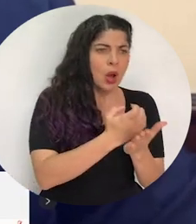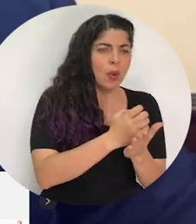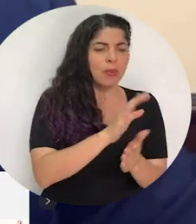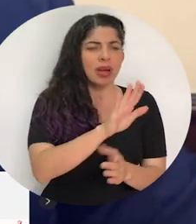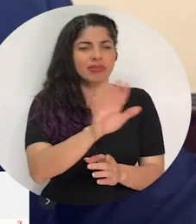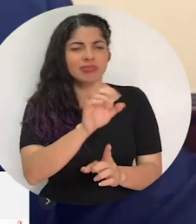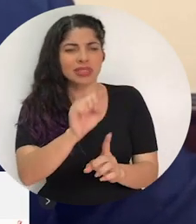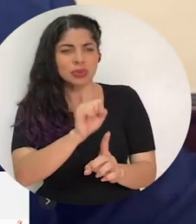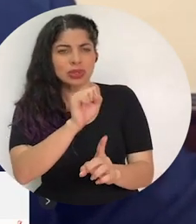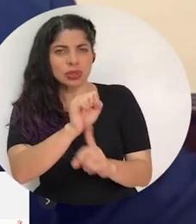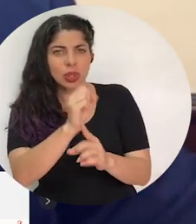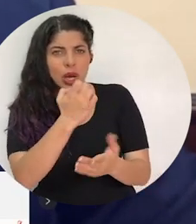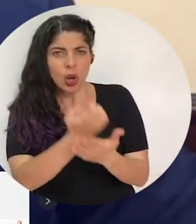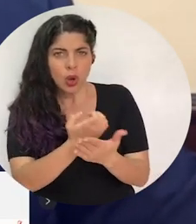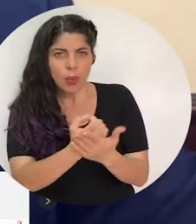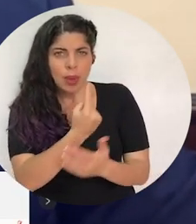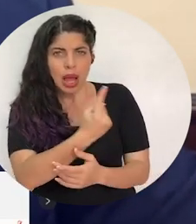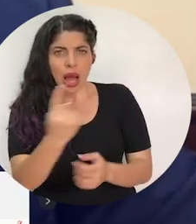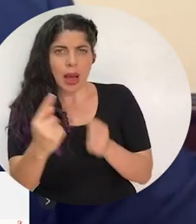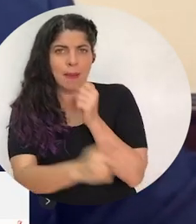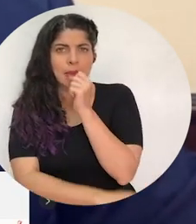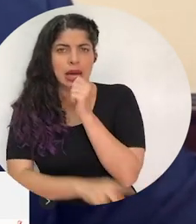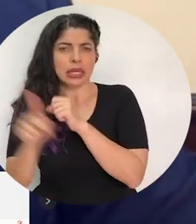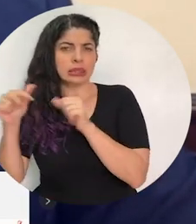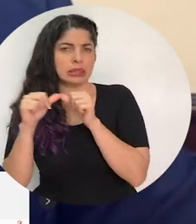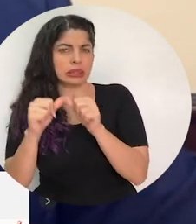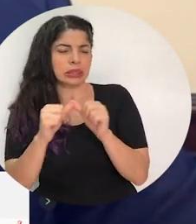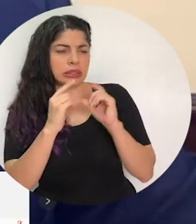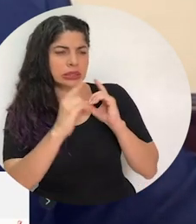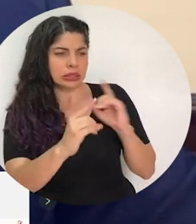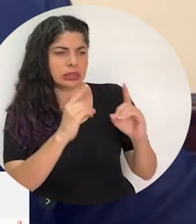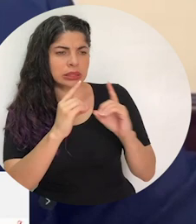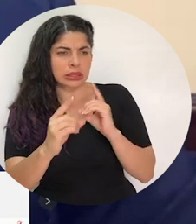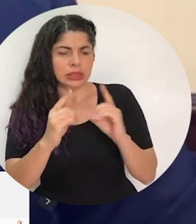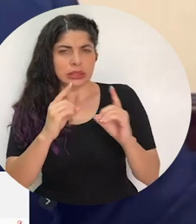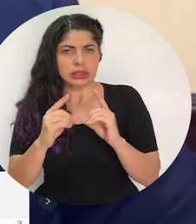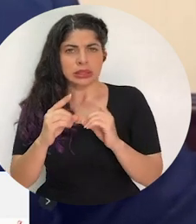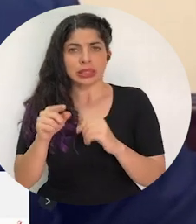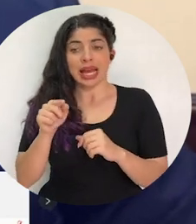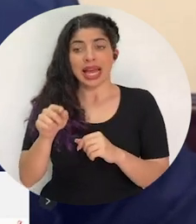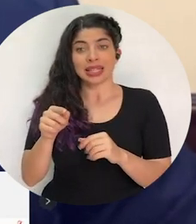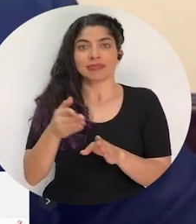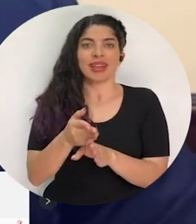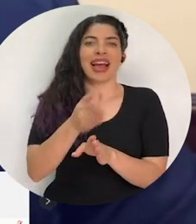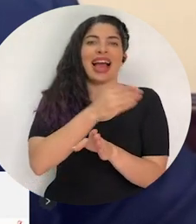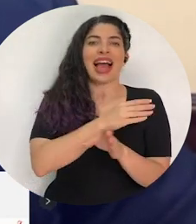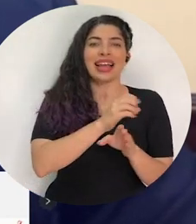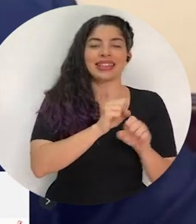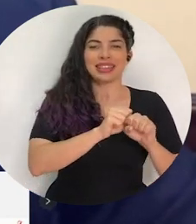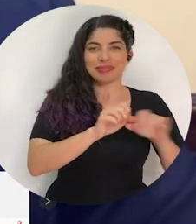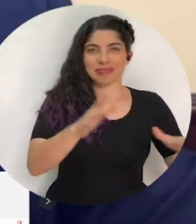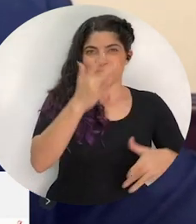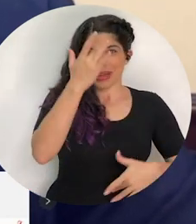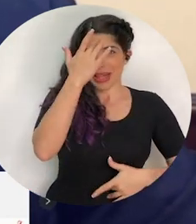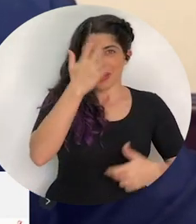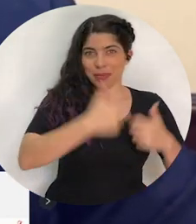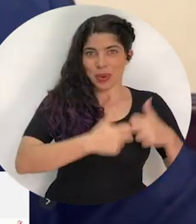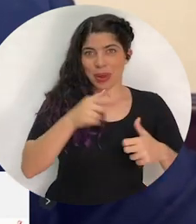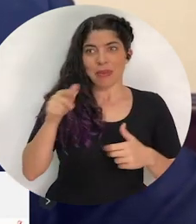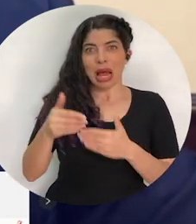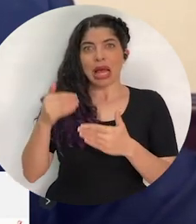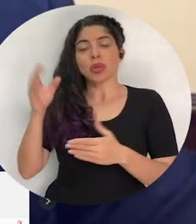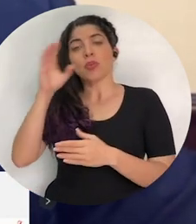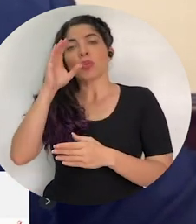and structural conditions on each country, which prevailed prior to the crisis caused by the